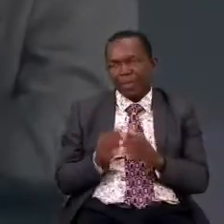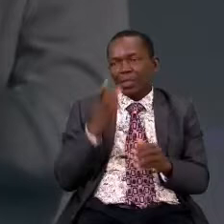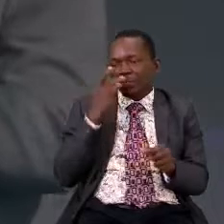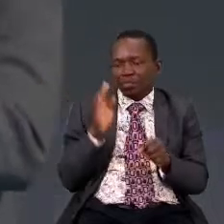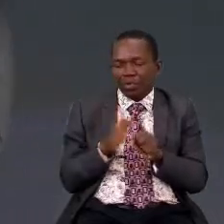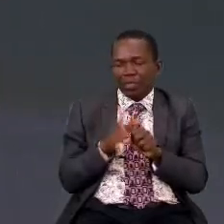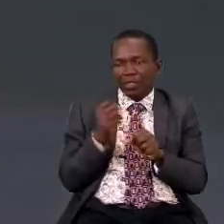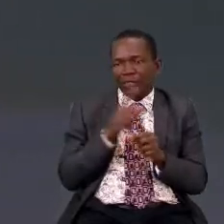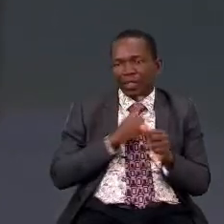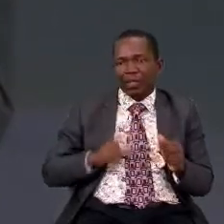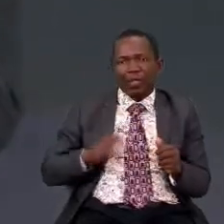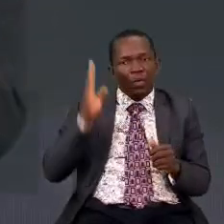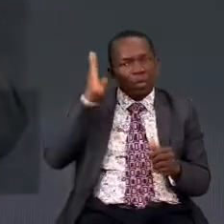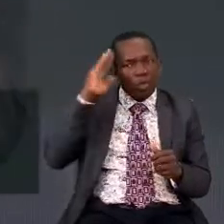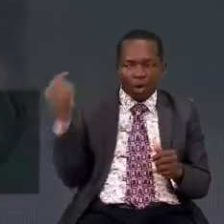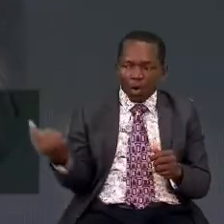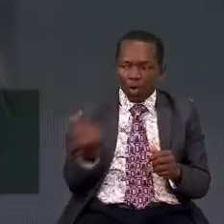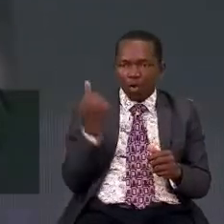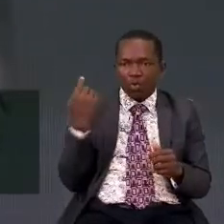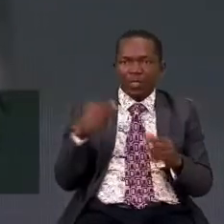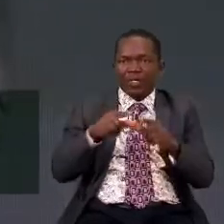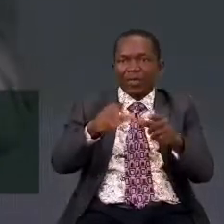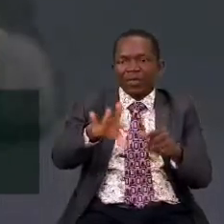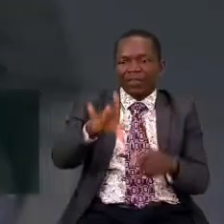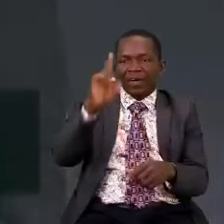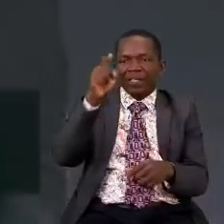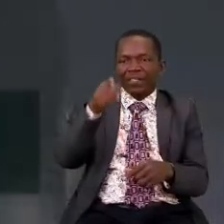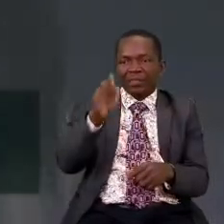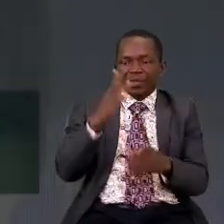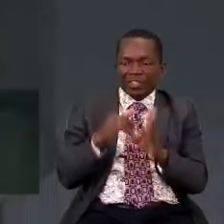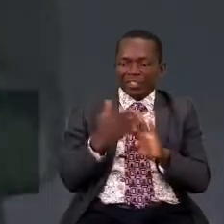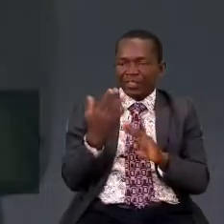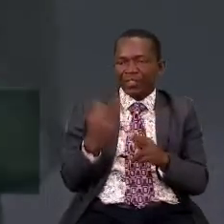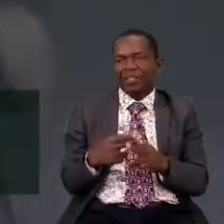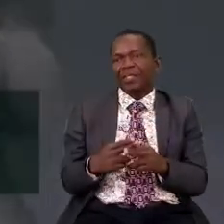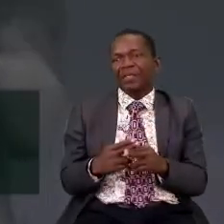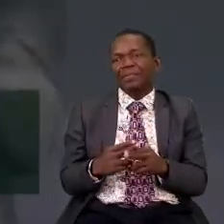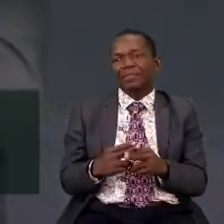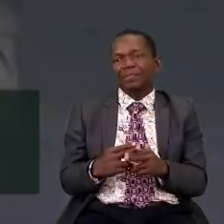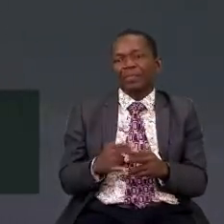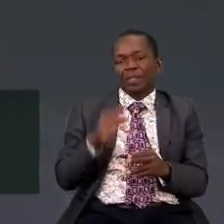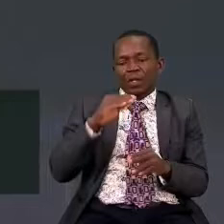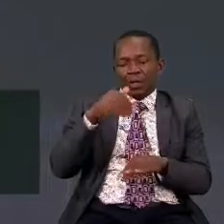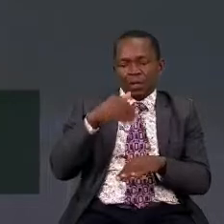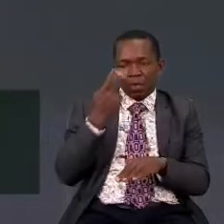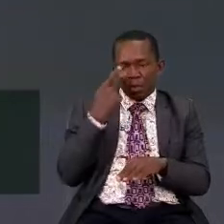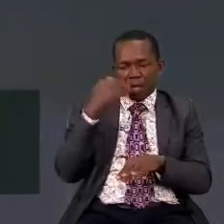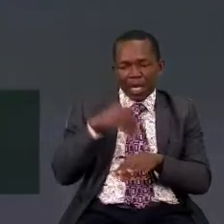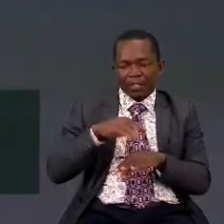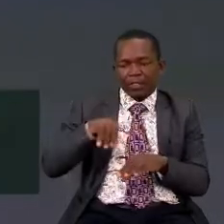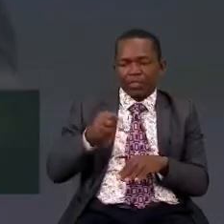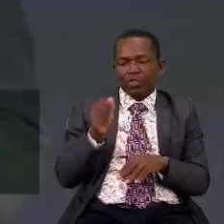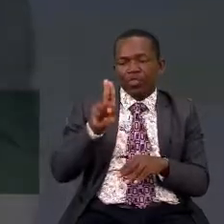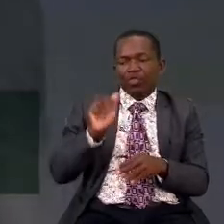Joshua chapter 1. And we're reading from verse 5. Joshua chapter 1. We're looking at verse 5. It says, there